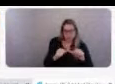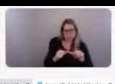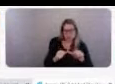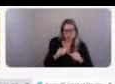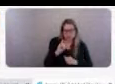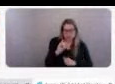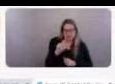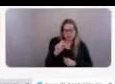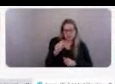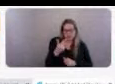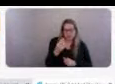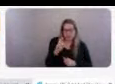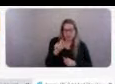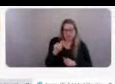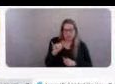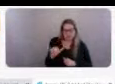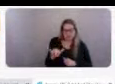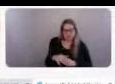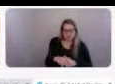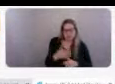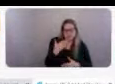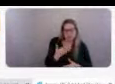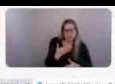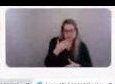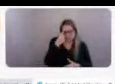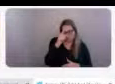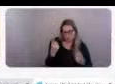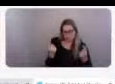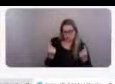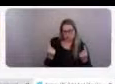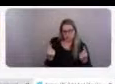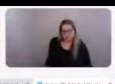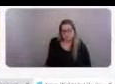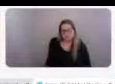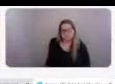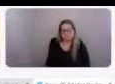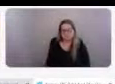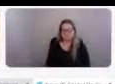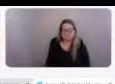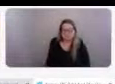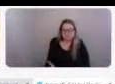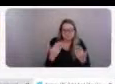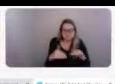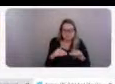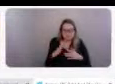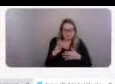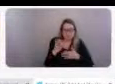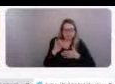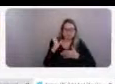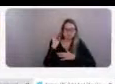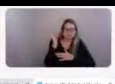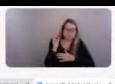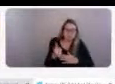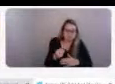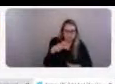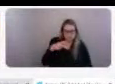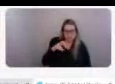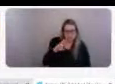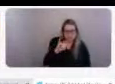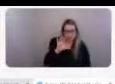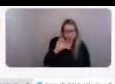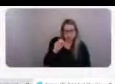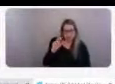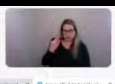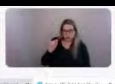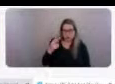area and thank you very much for what you're doing thank you our next speaker before the break is patricia thomas miss